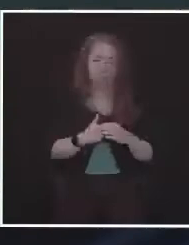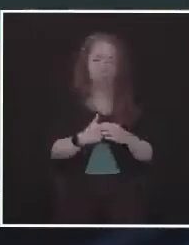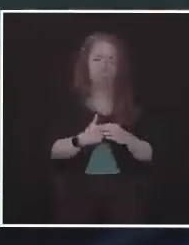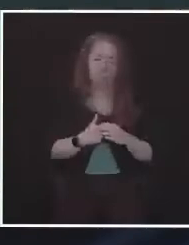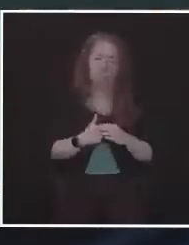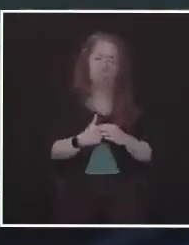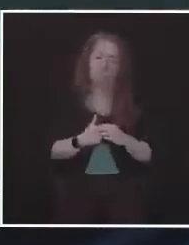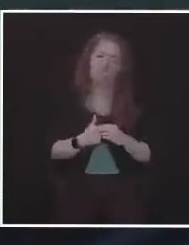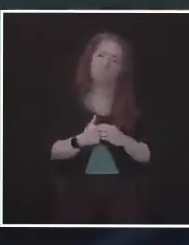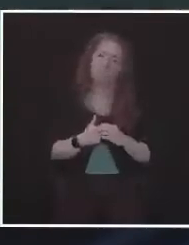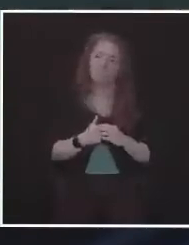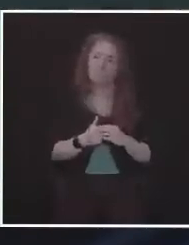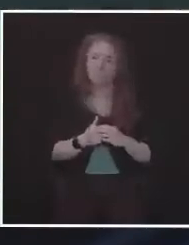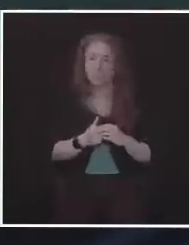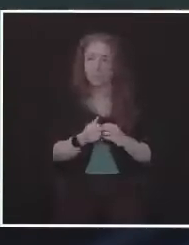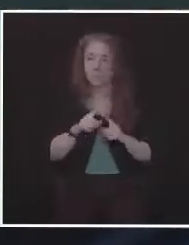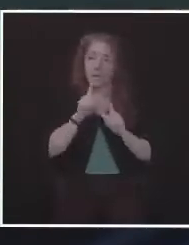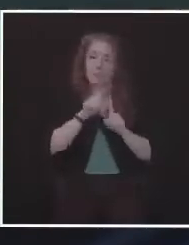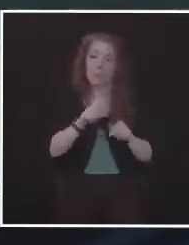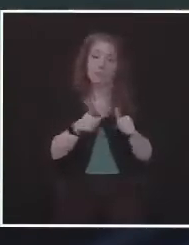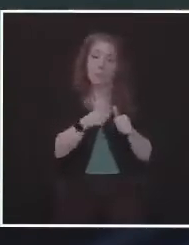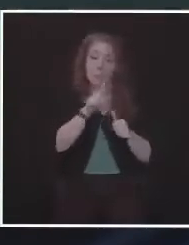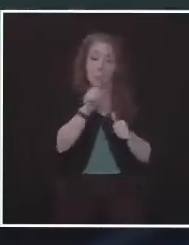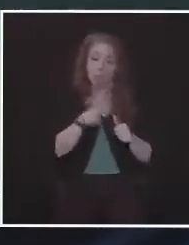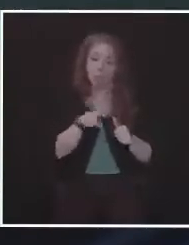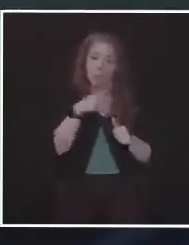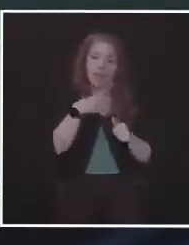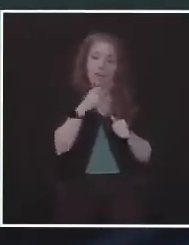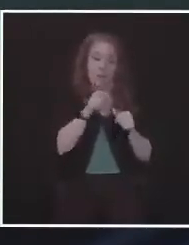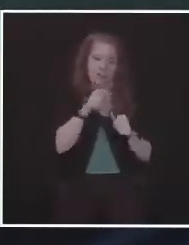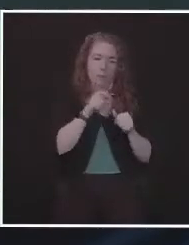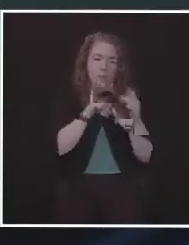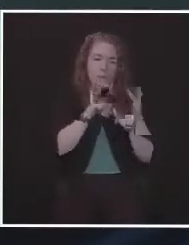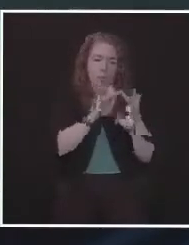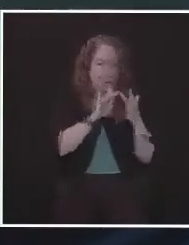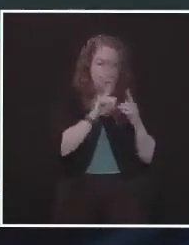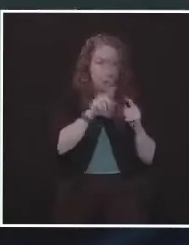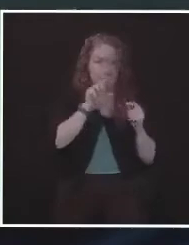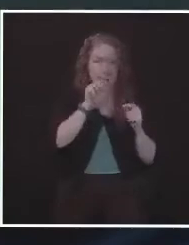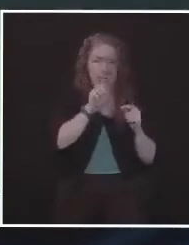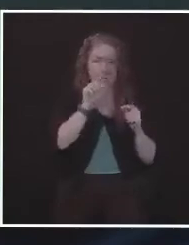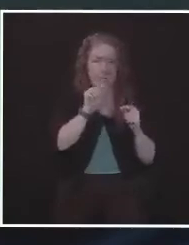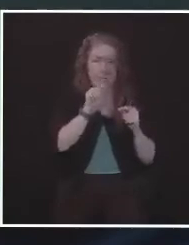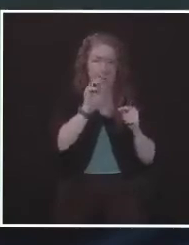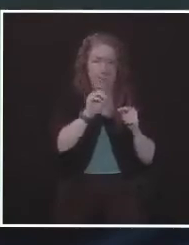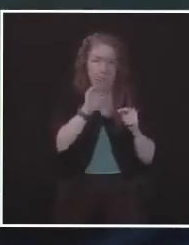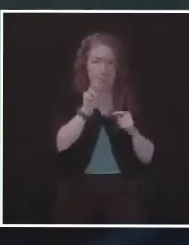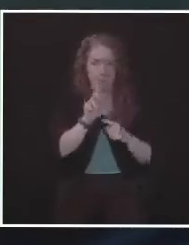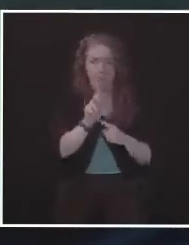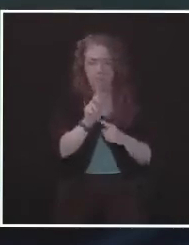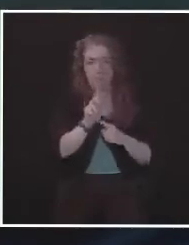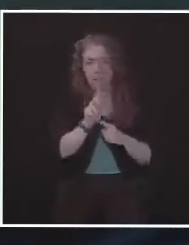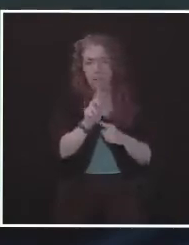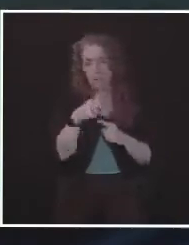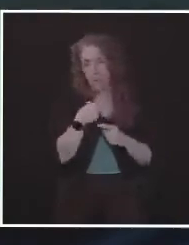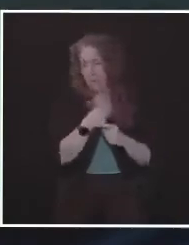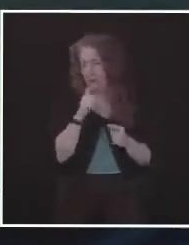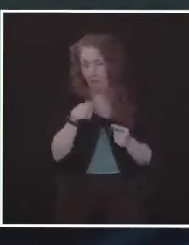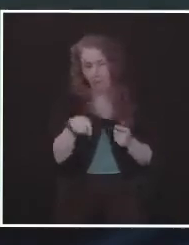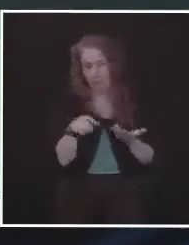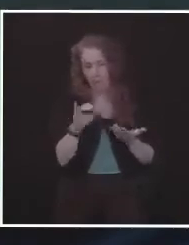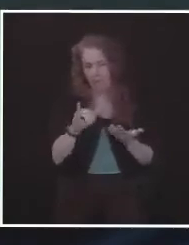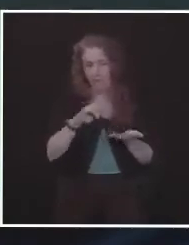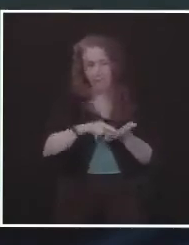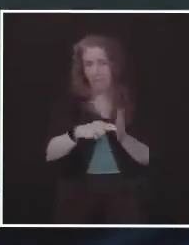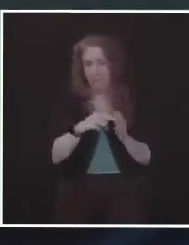it's staying connected to STMD. I think we we have to do that, right? That's STMD's purpose, is